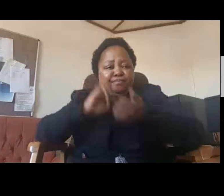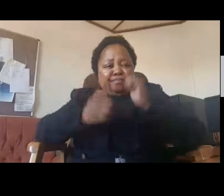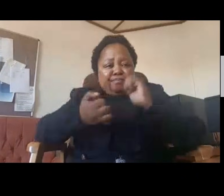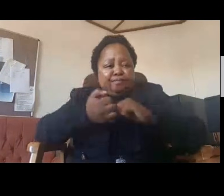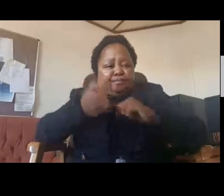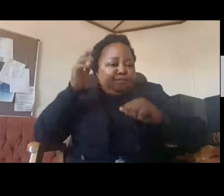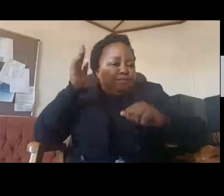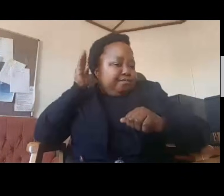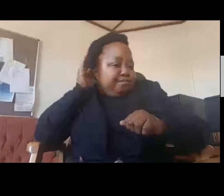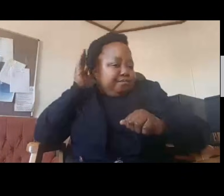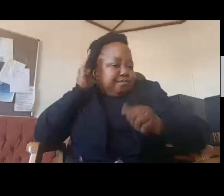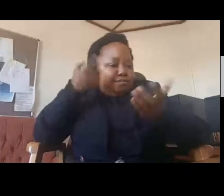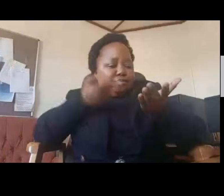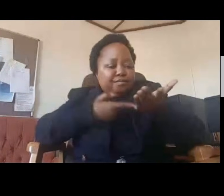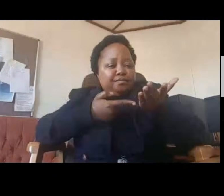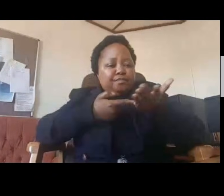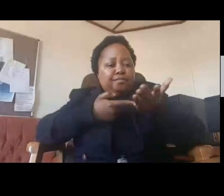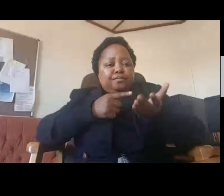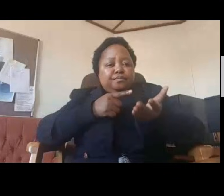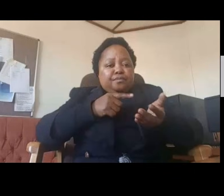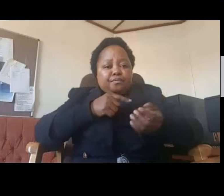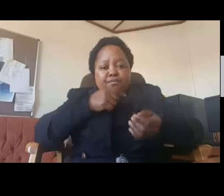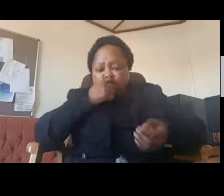a technical problem.